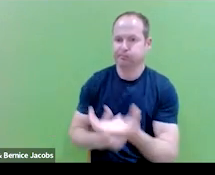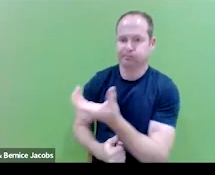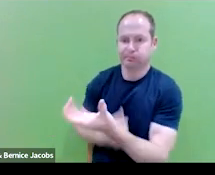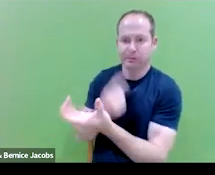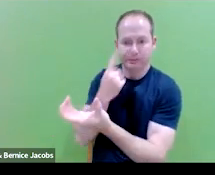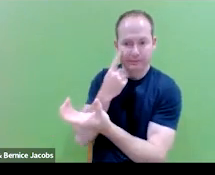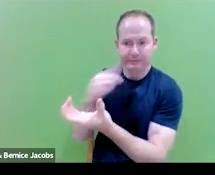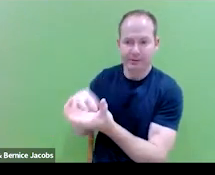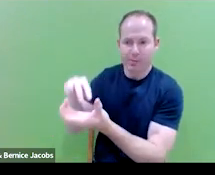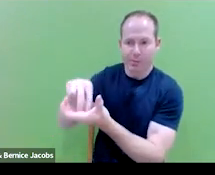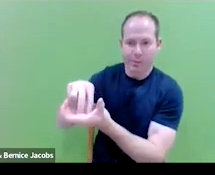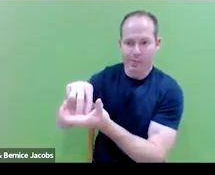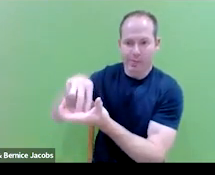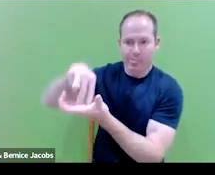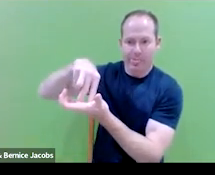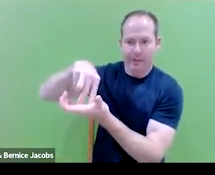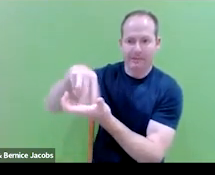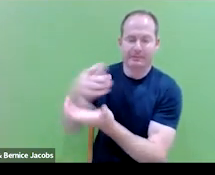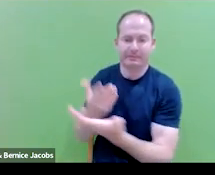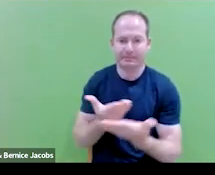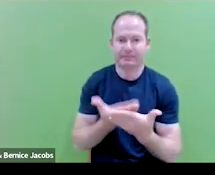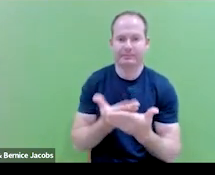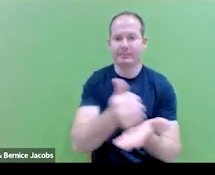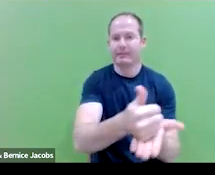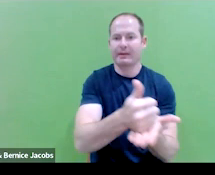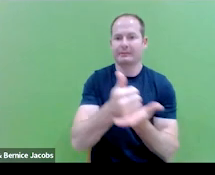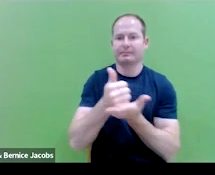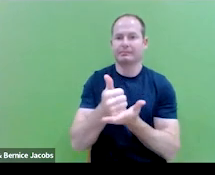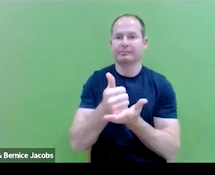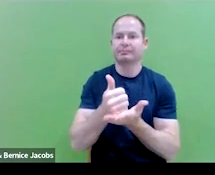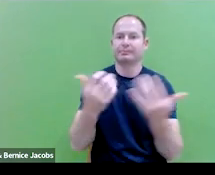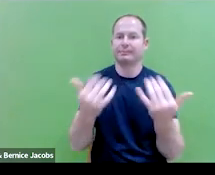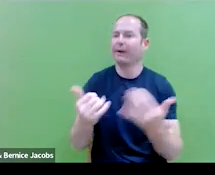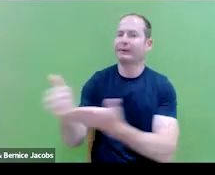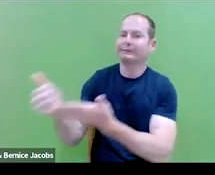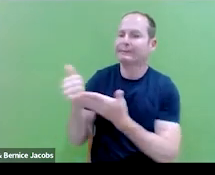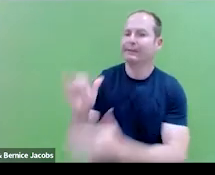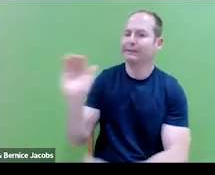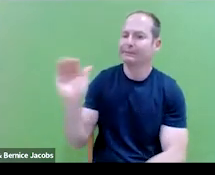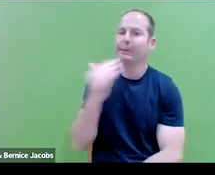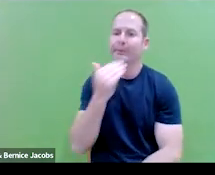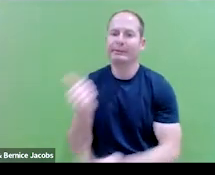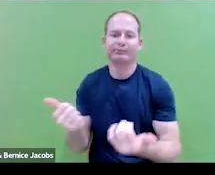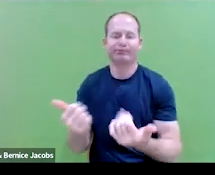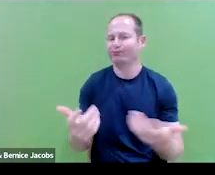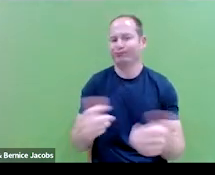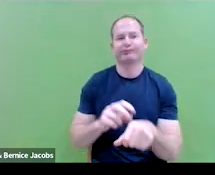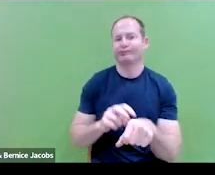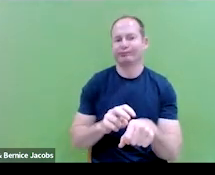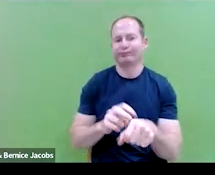in the same way and feel integrated without making a fuss around anyone else who's using the same